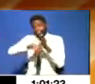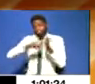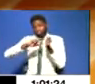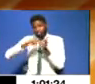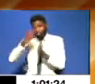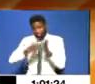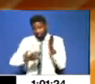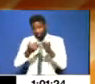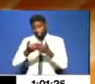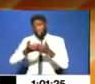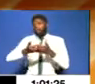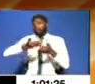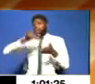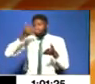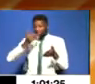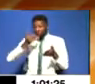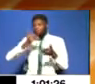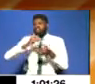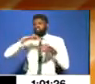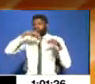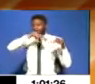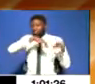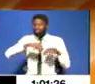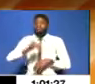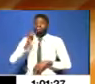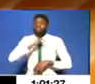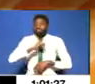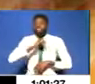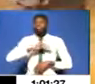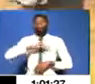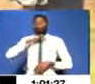tortured before they were disposed into the river.